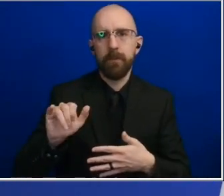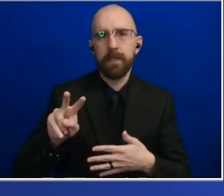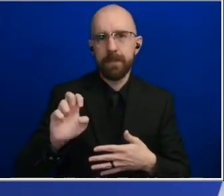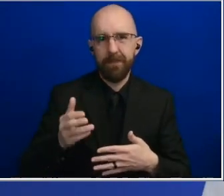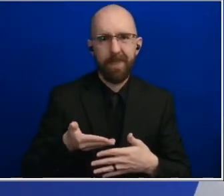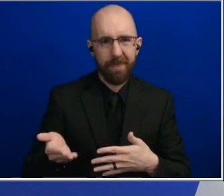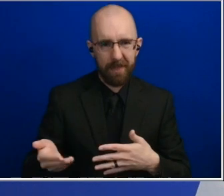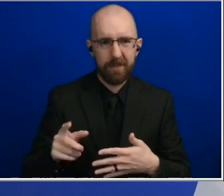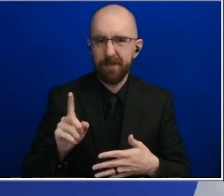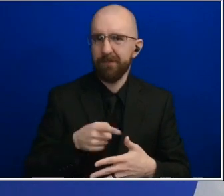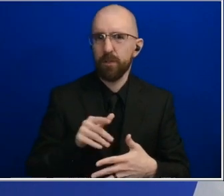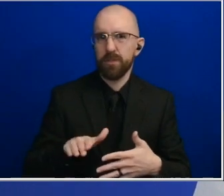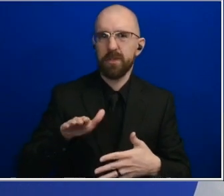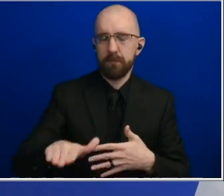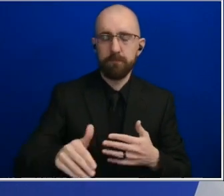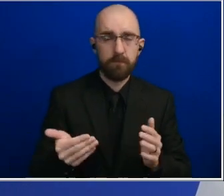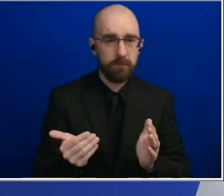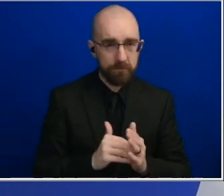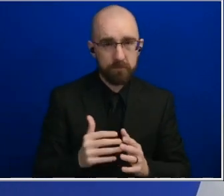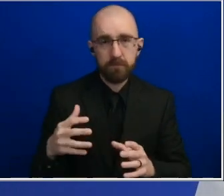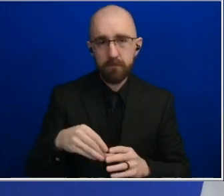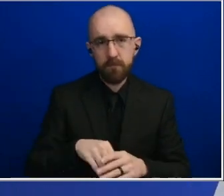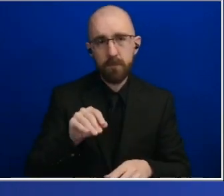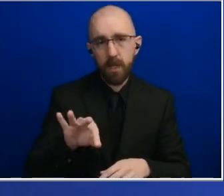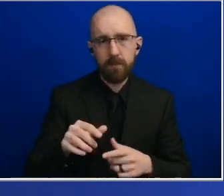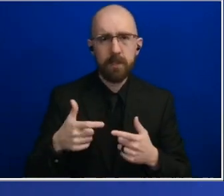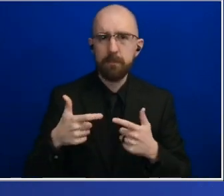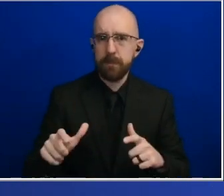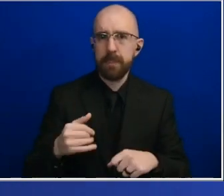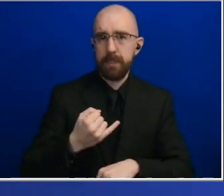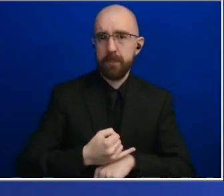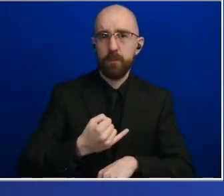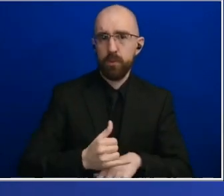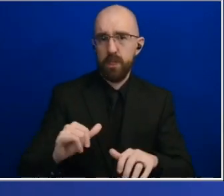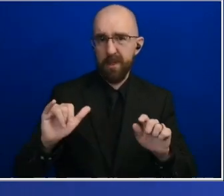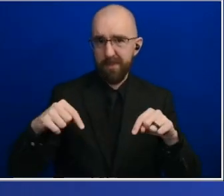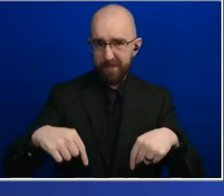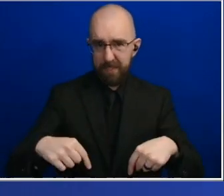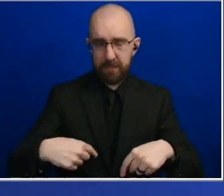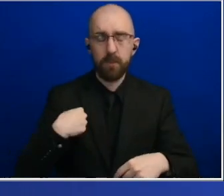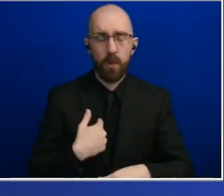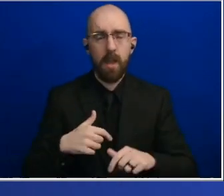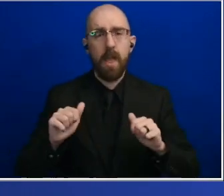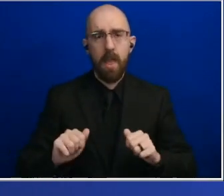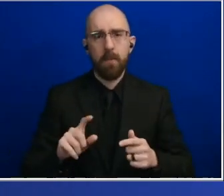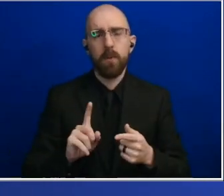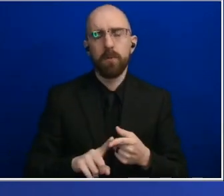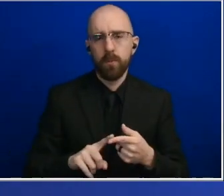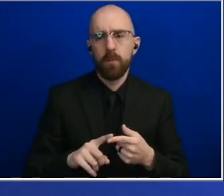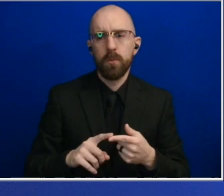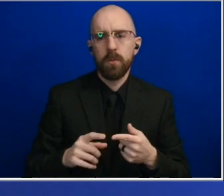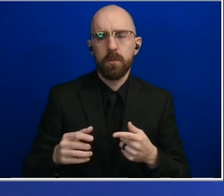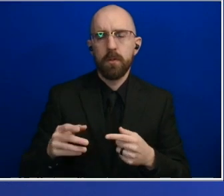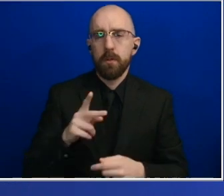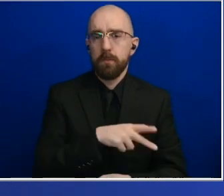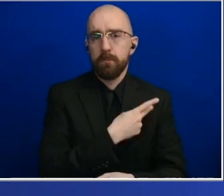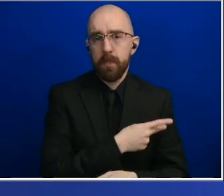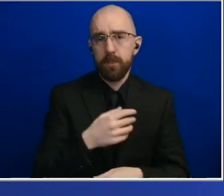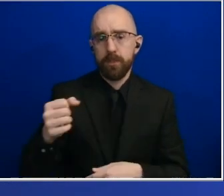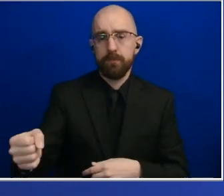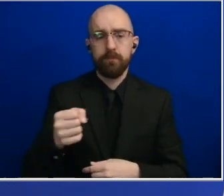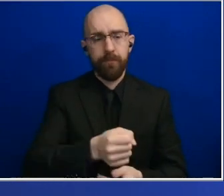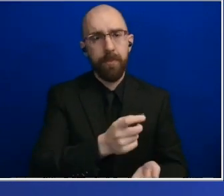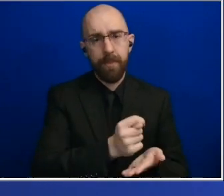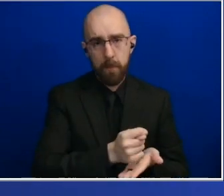once again, being a part of a big institution like this, we're able to get patients to our therapists who have some experience with